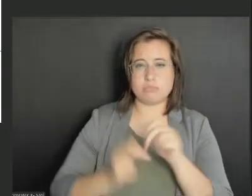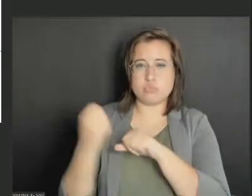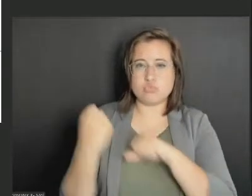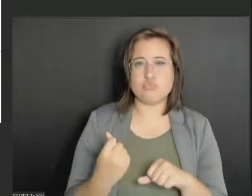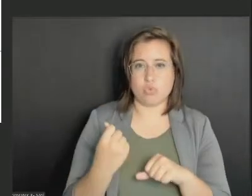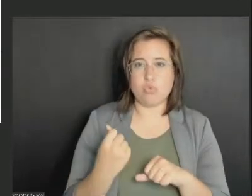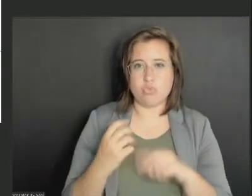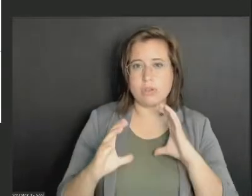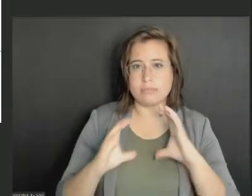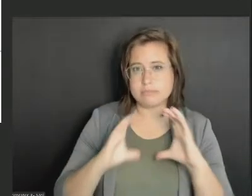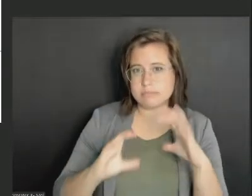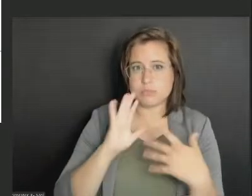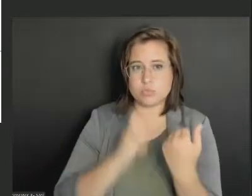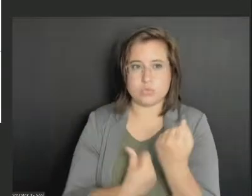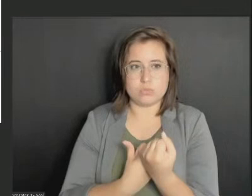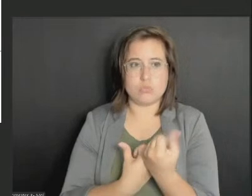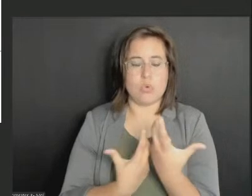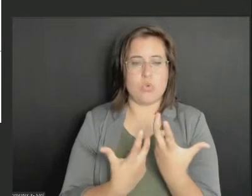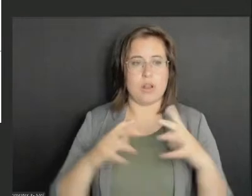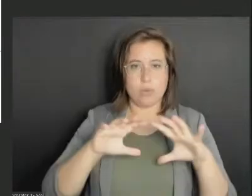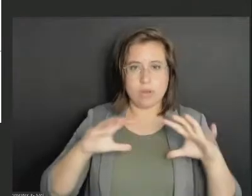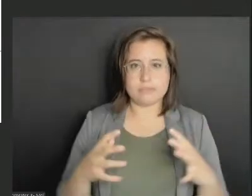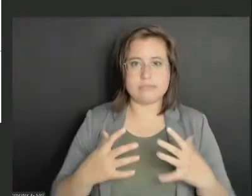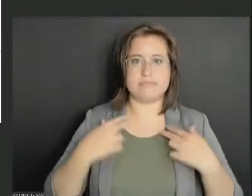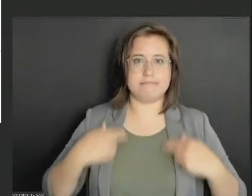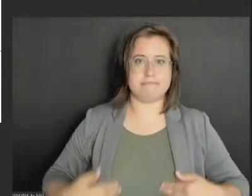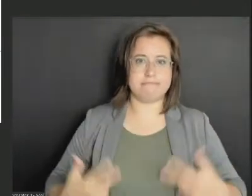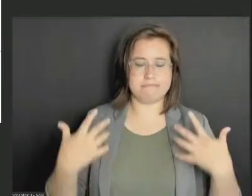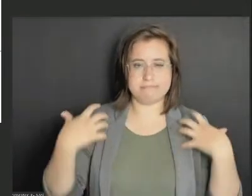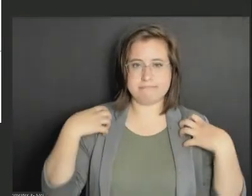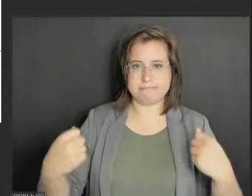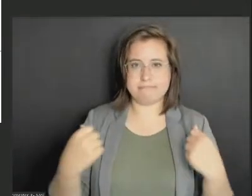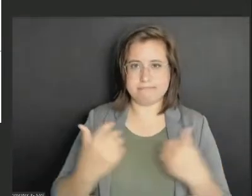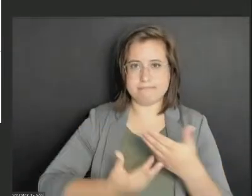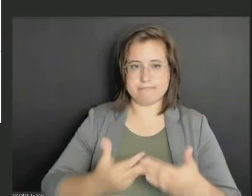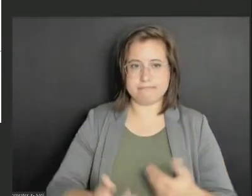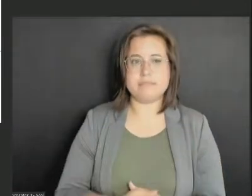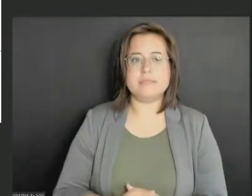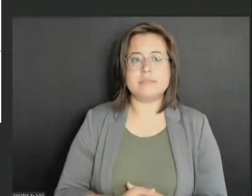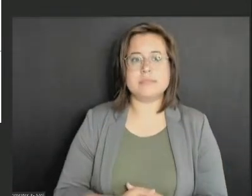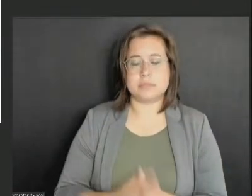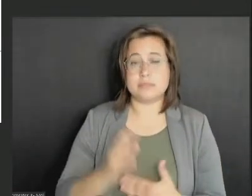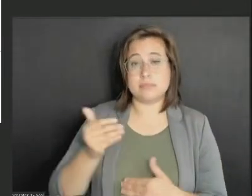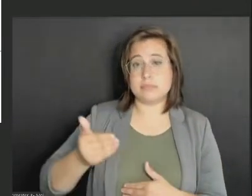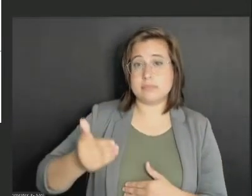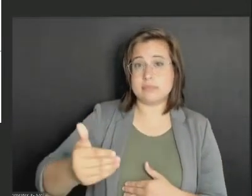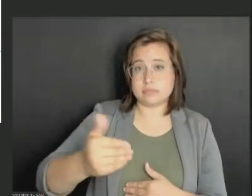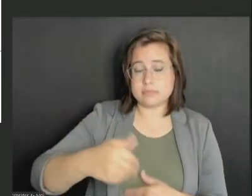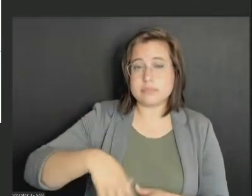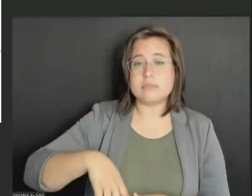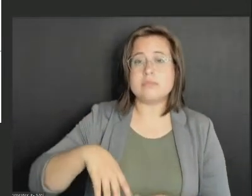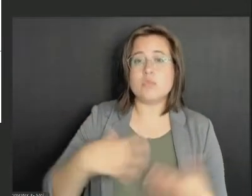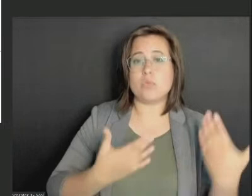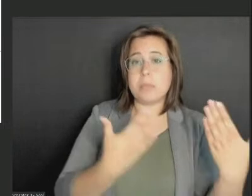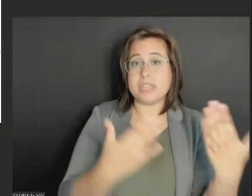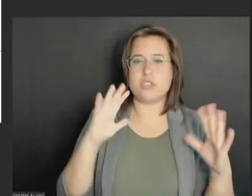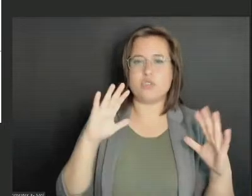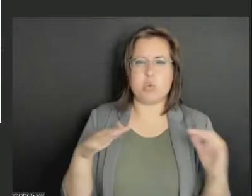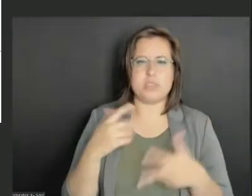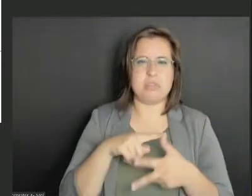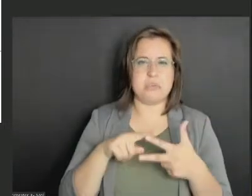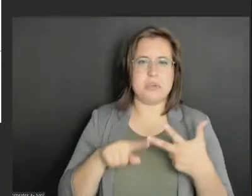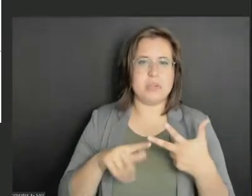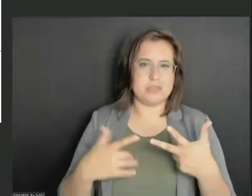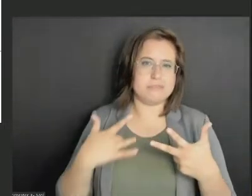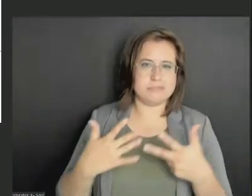well-being. The 9 refined recommendations that I will be discussing focus on 3 overarching areas of valuing